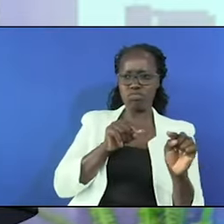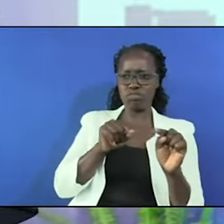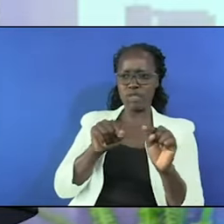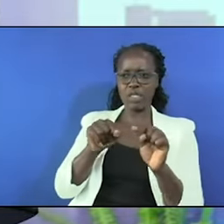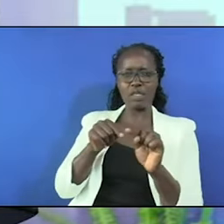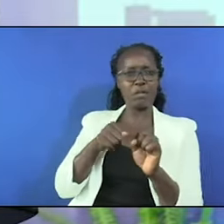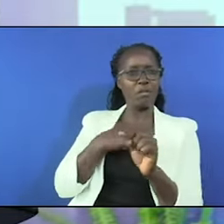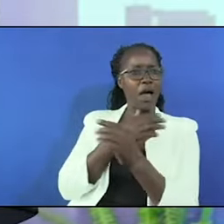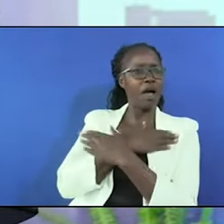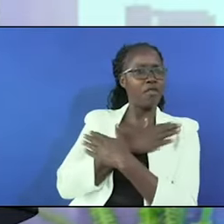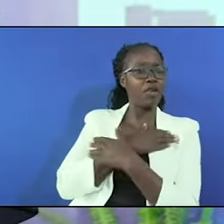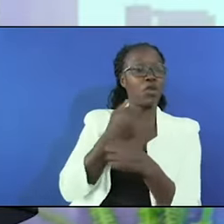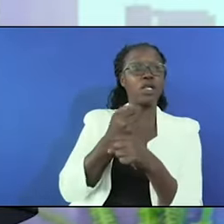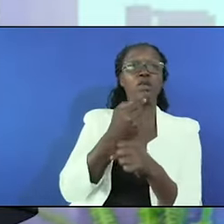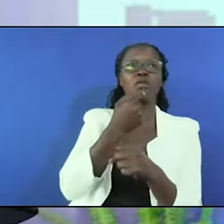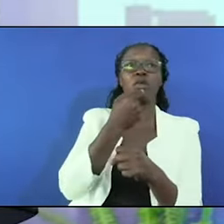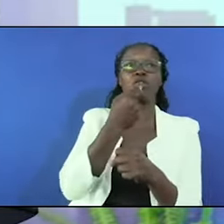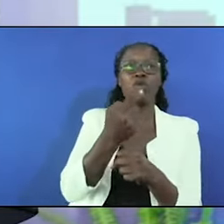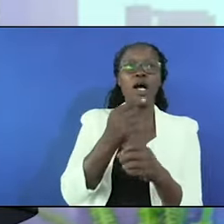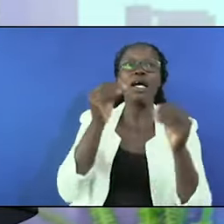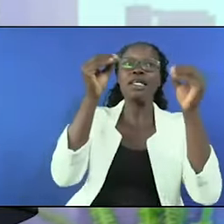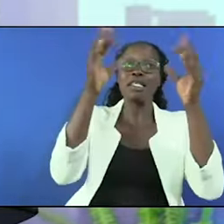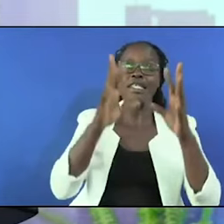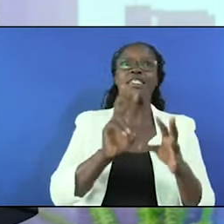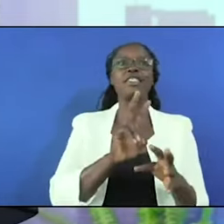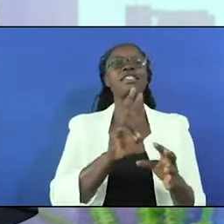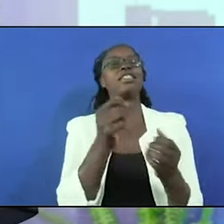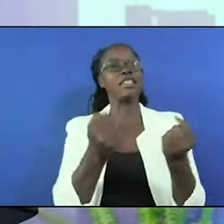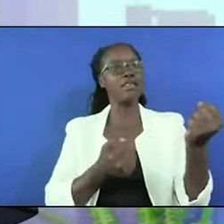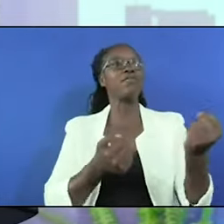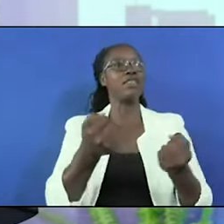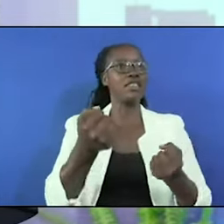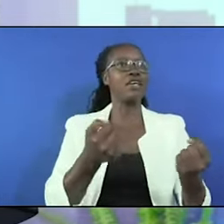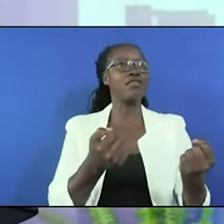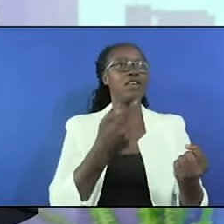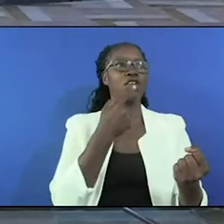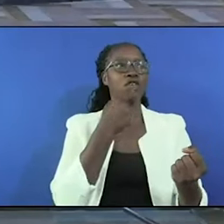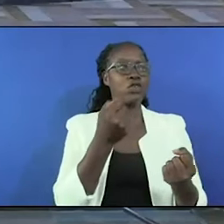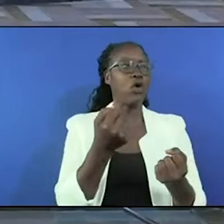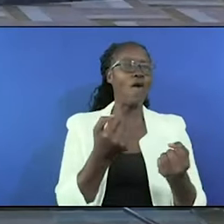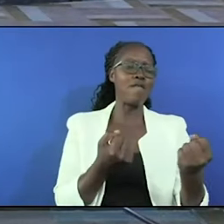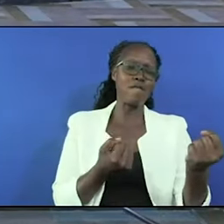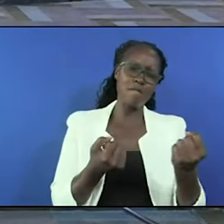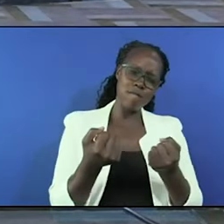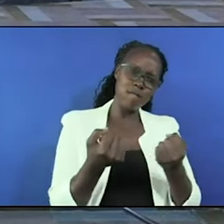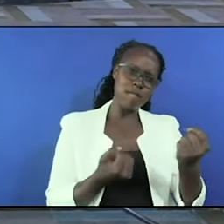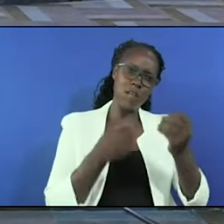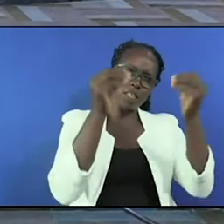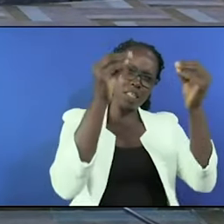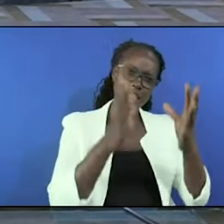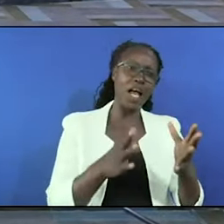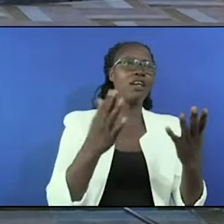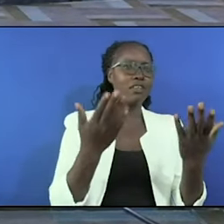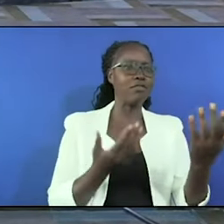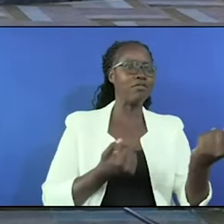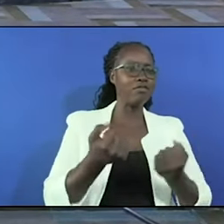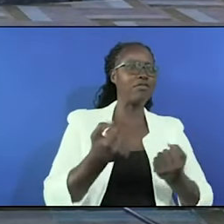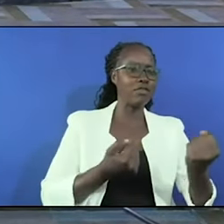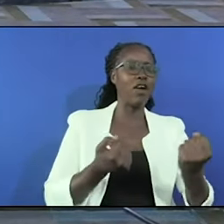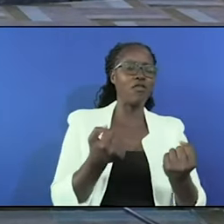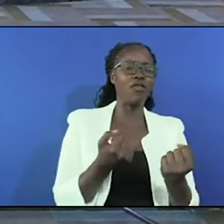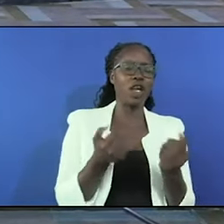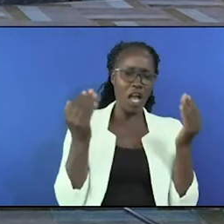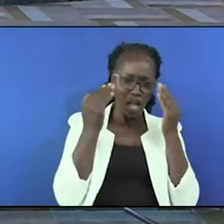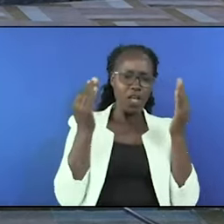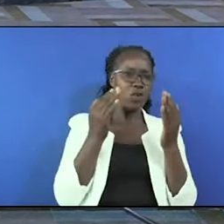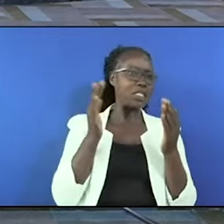was so excited. He wanted to make sure that the teacher sees him driving. So he said, "Mwalimu, Mwalimu." As he was